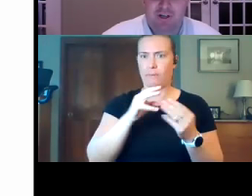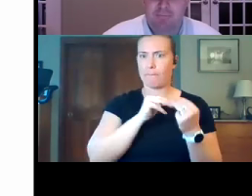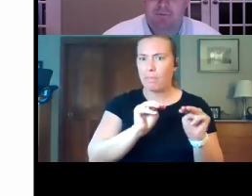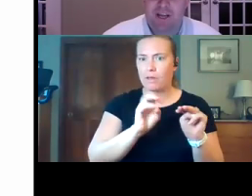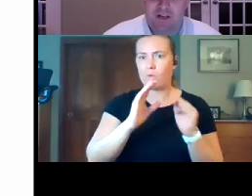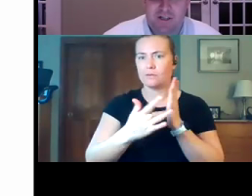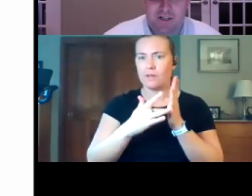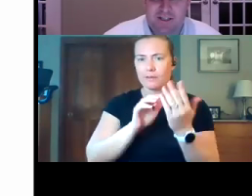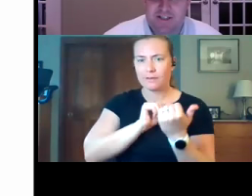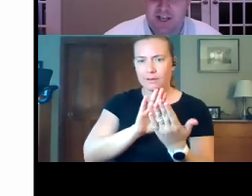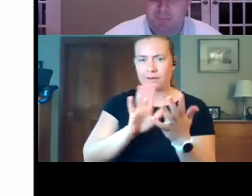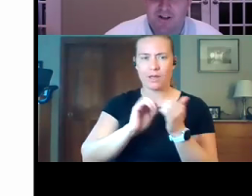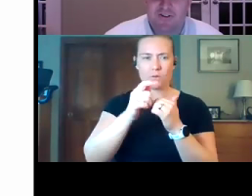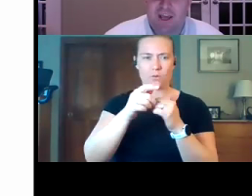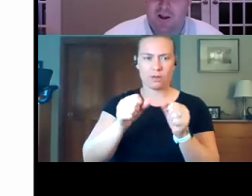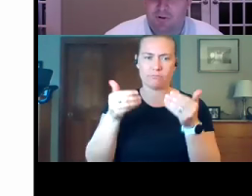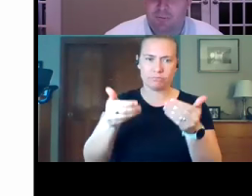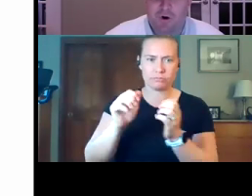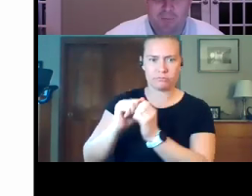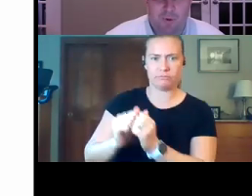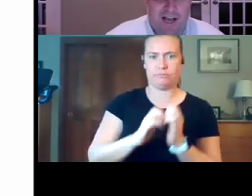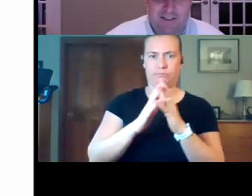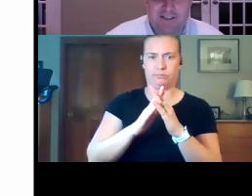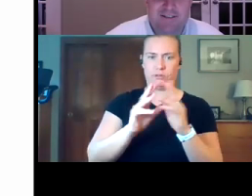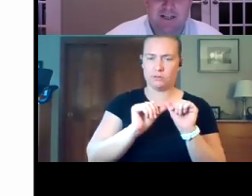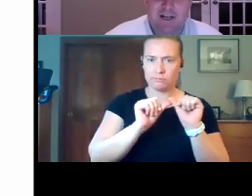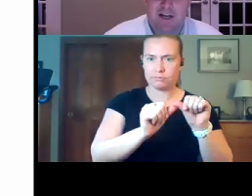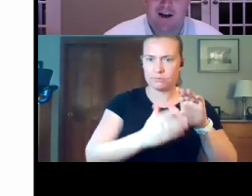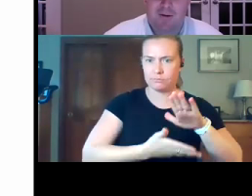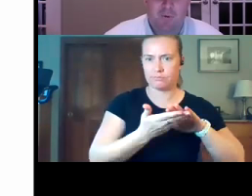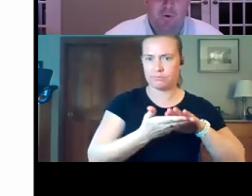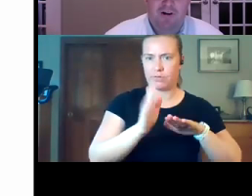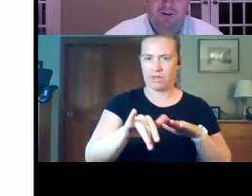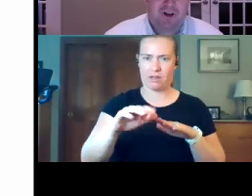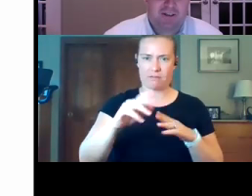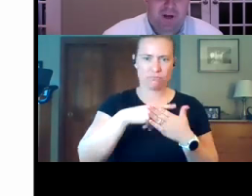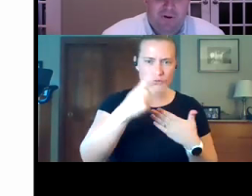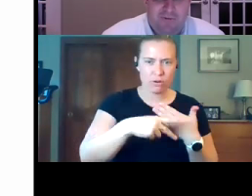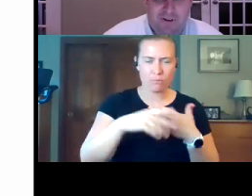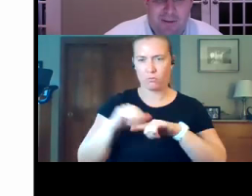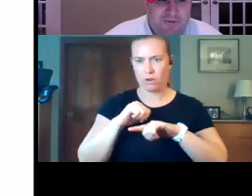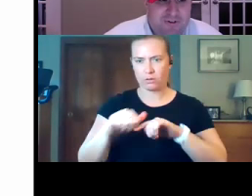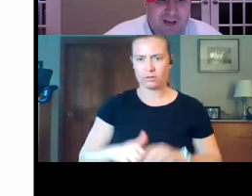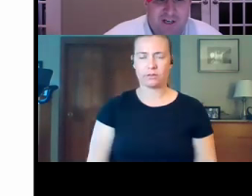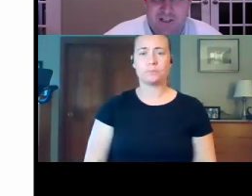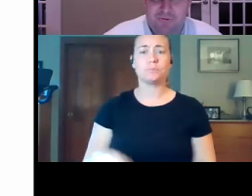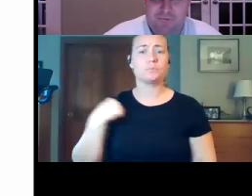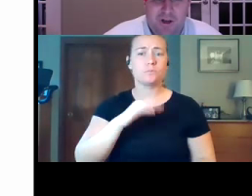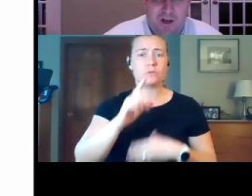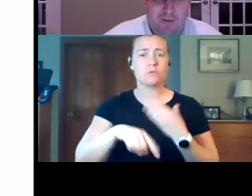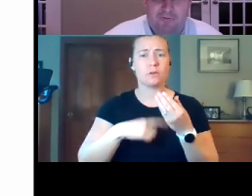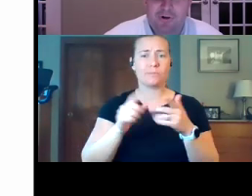adoption, implementation, sustainment, and scale up of a program or practice. And we've often talked about different types of strategies.